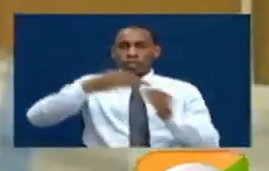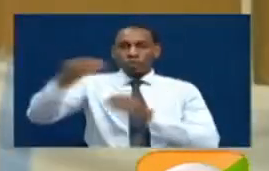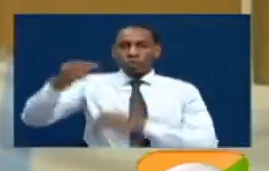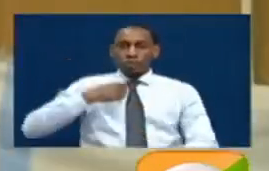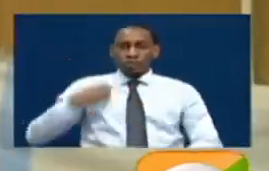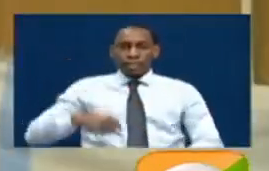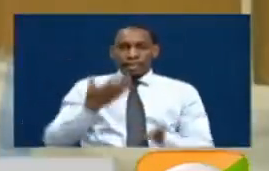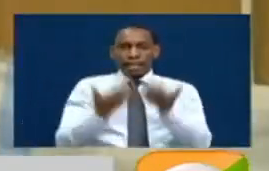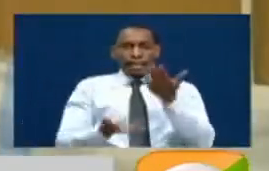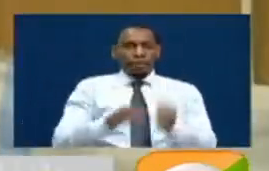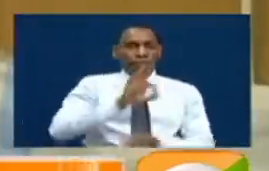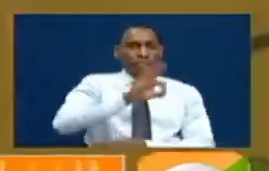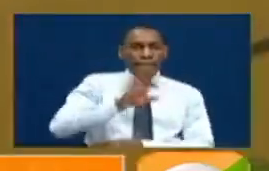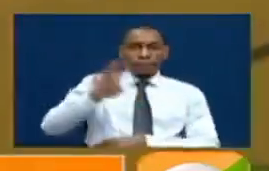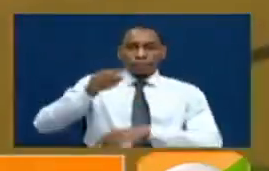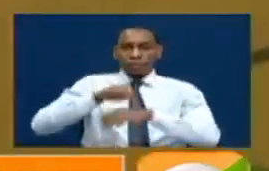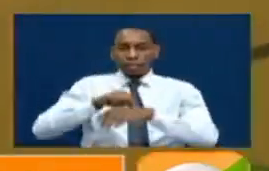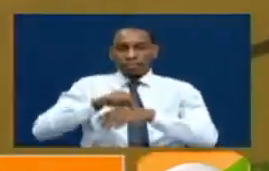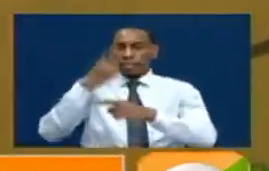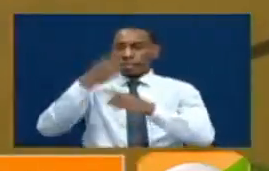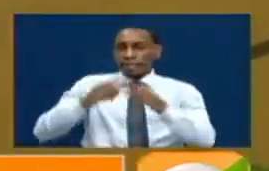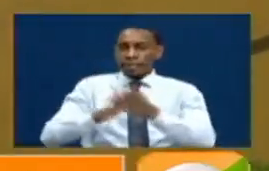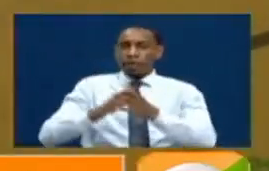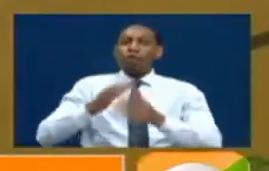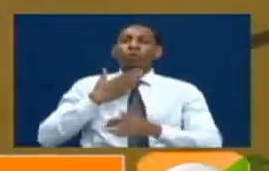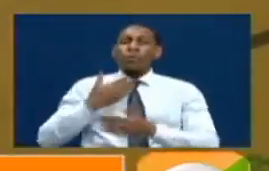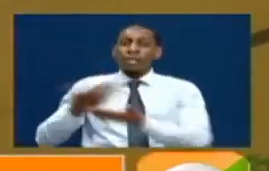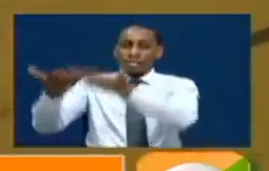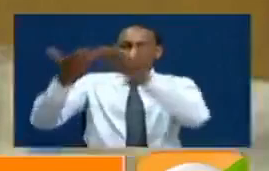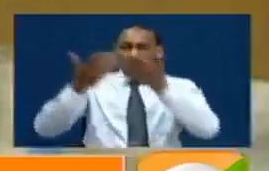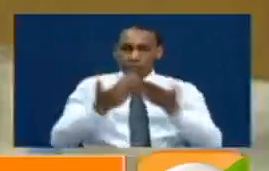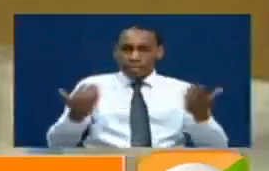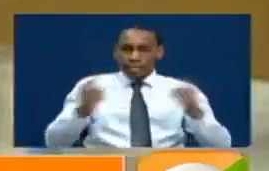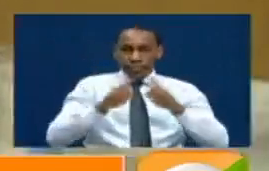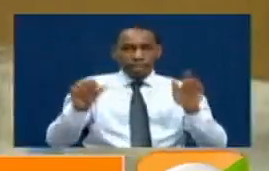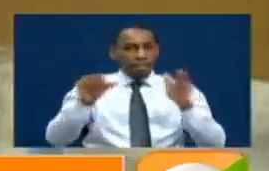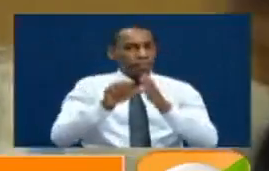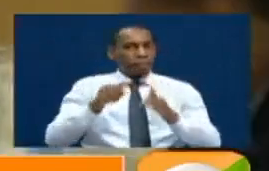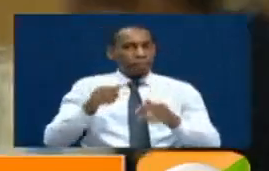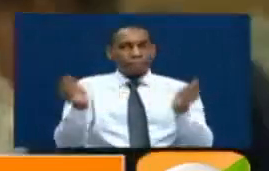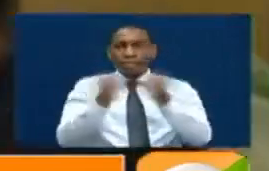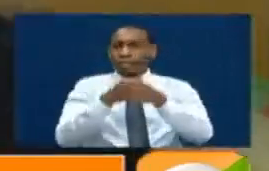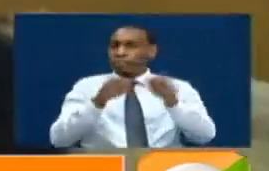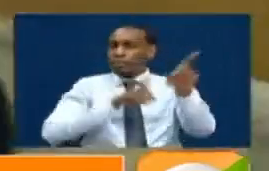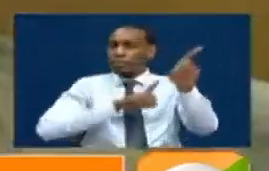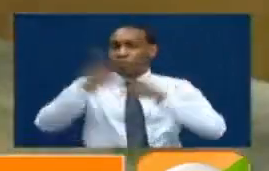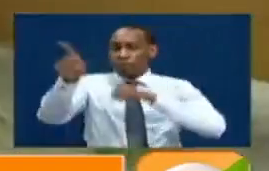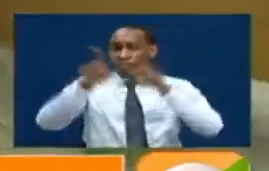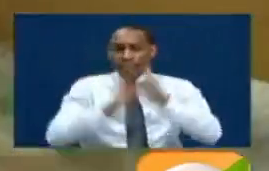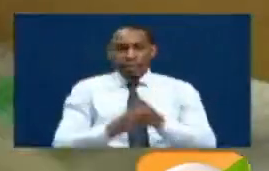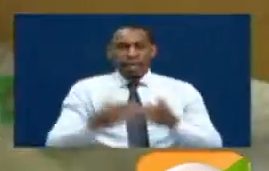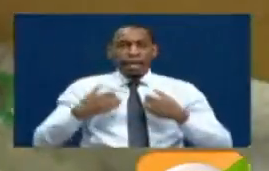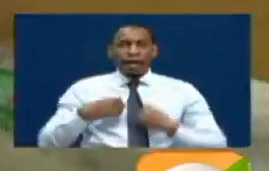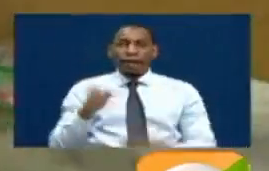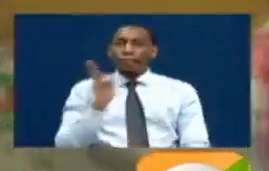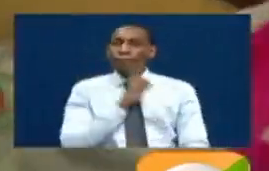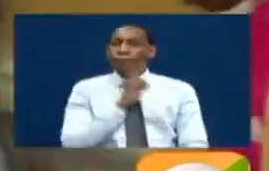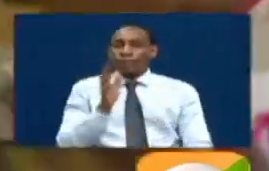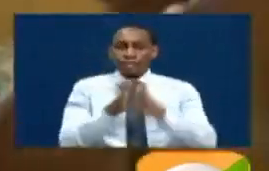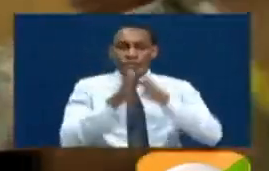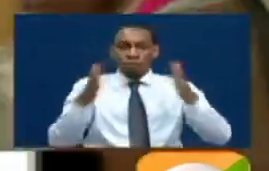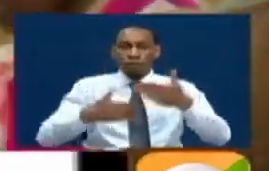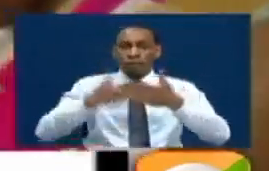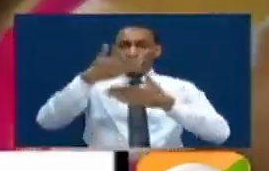a year looking for stocks. But now because of this problem, we are not able to travel. So there is a very high risk that in the